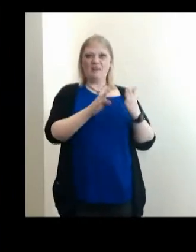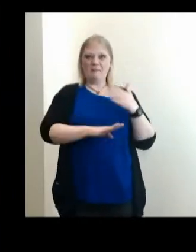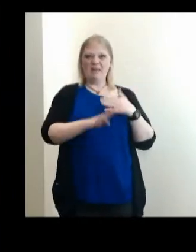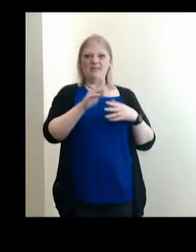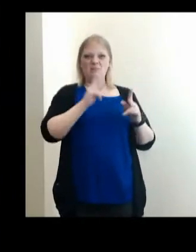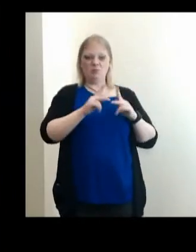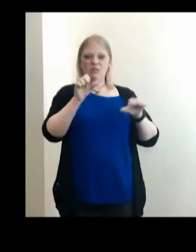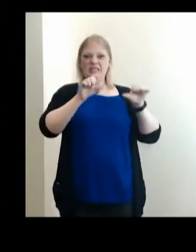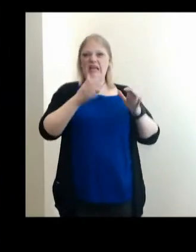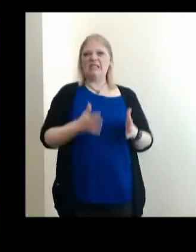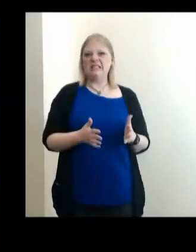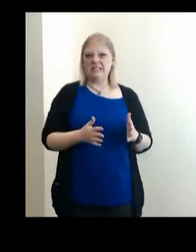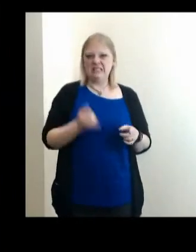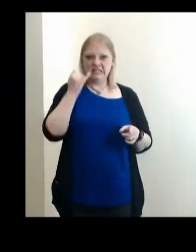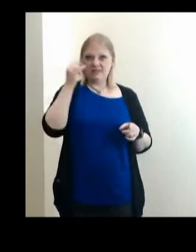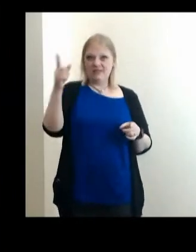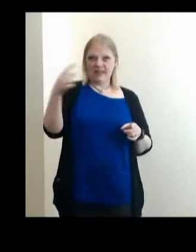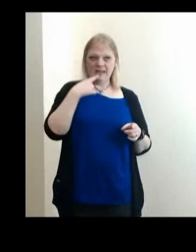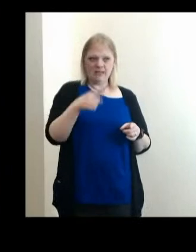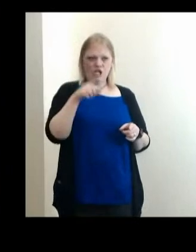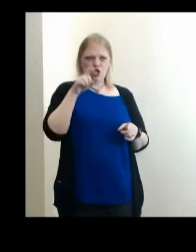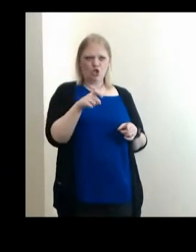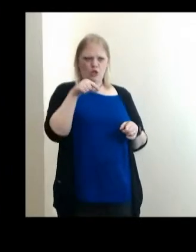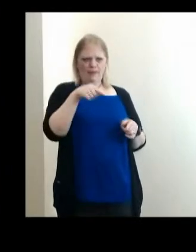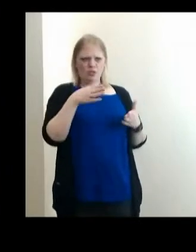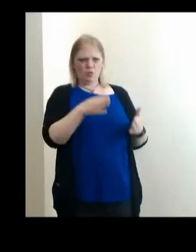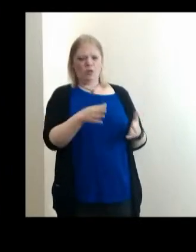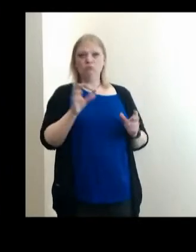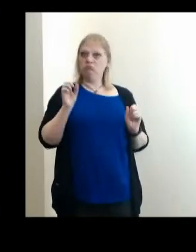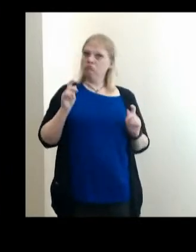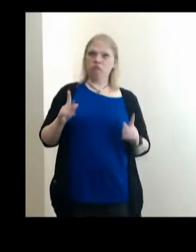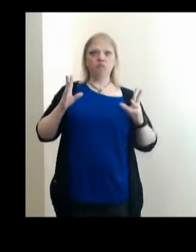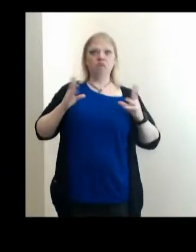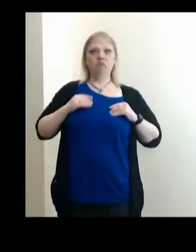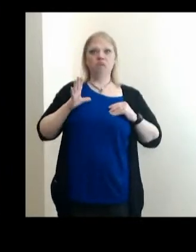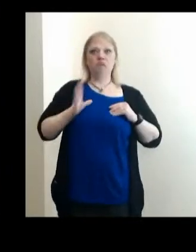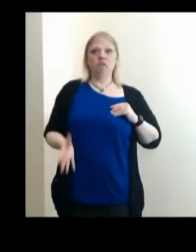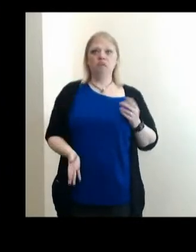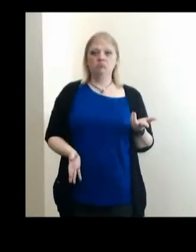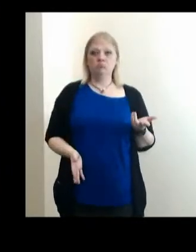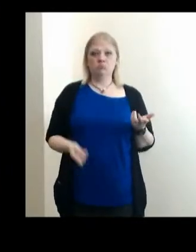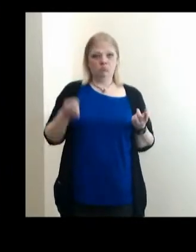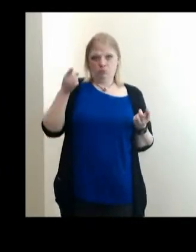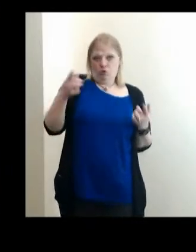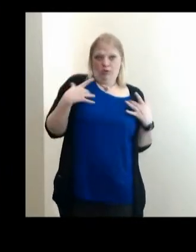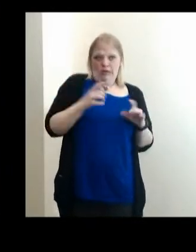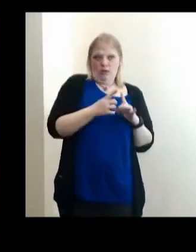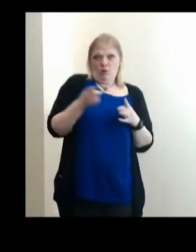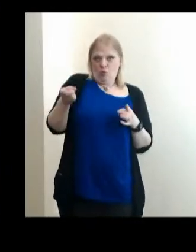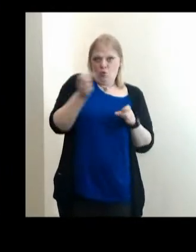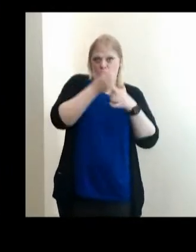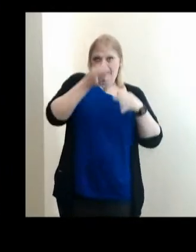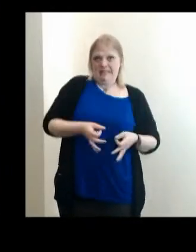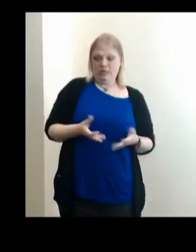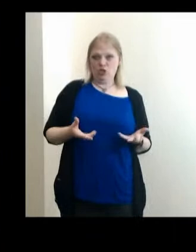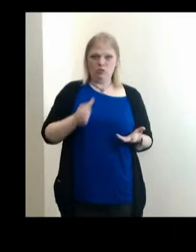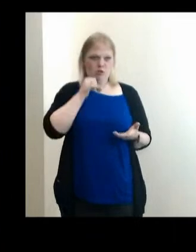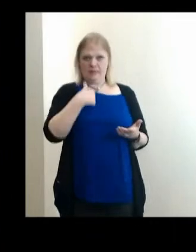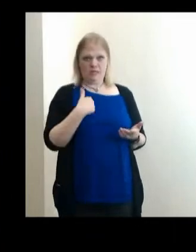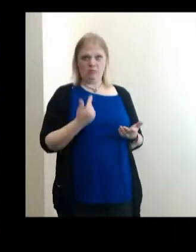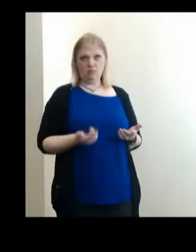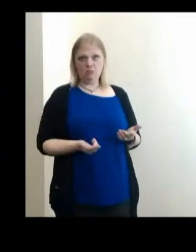scientists. And if they say this is how it should be, then I'm like, okay, that's fine. You're the health department. You make the decisions, not